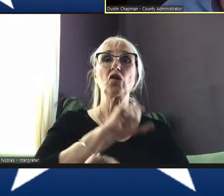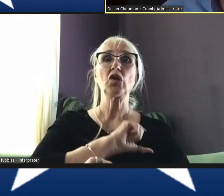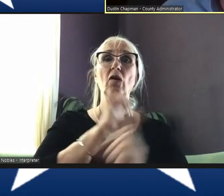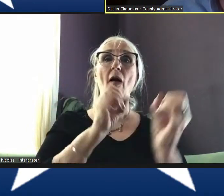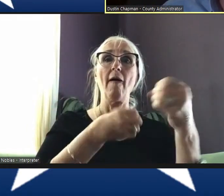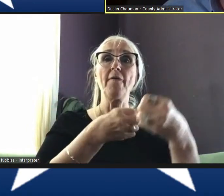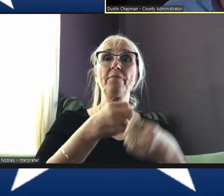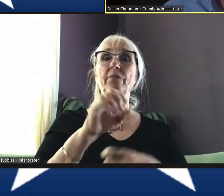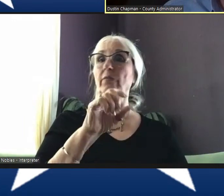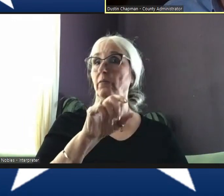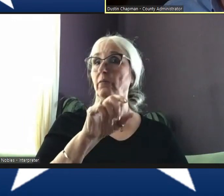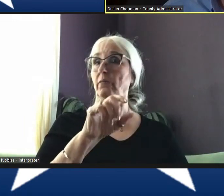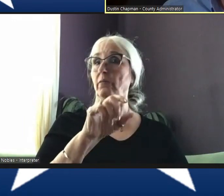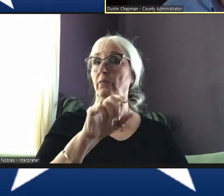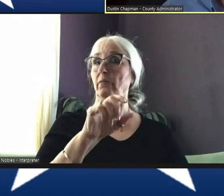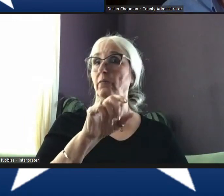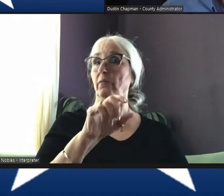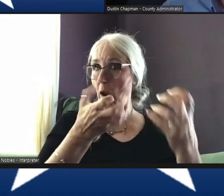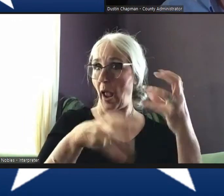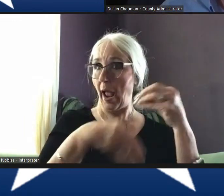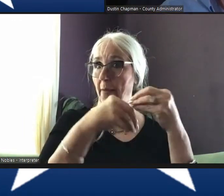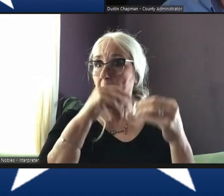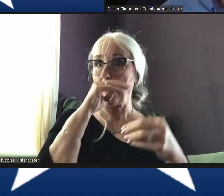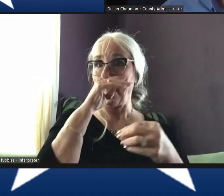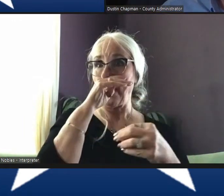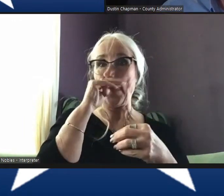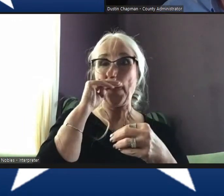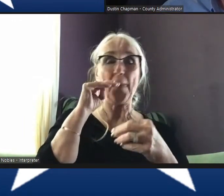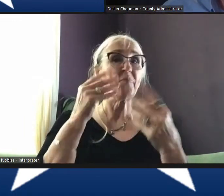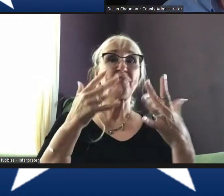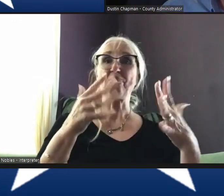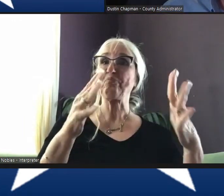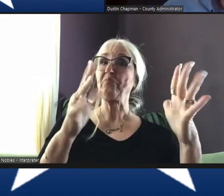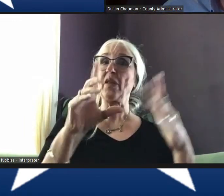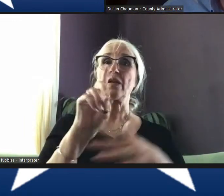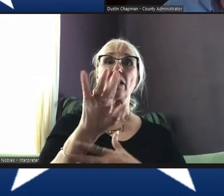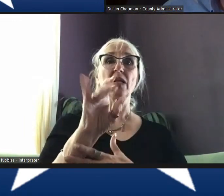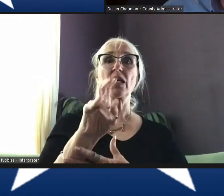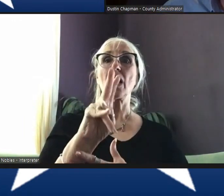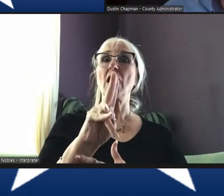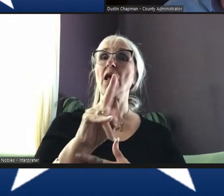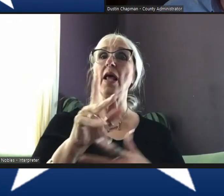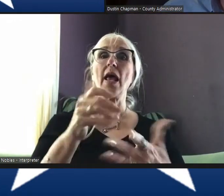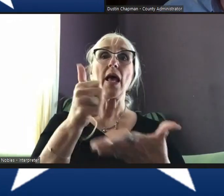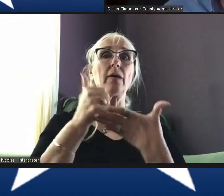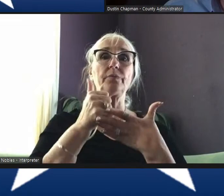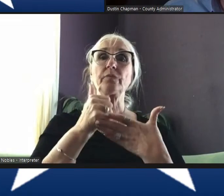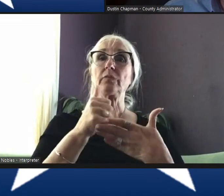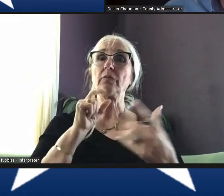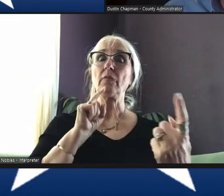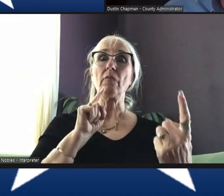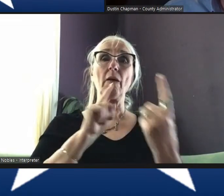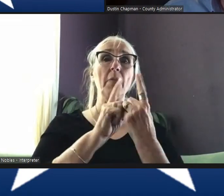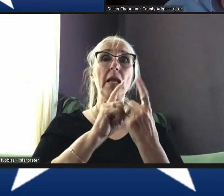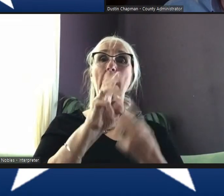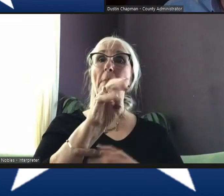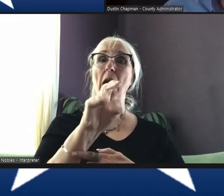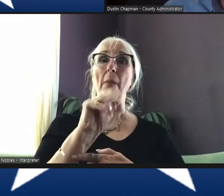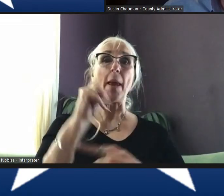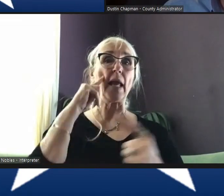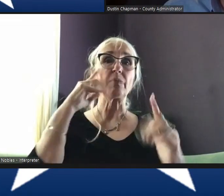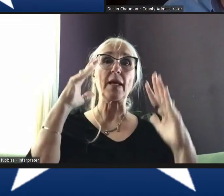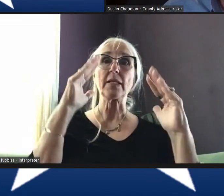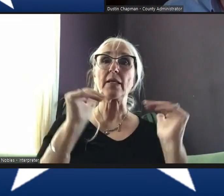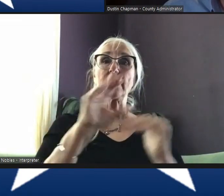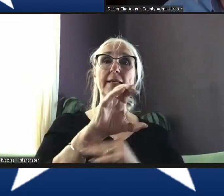David, is there anything you want to add? That's pretty much it, Dustin. This is just helping us meet this new minimum expectation for